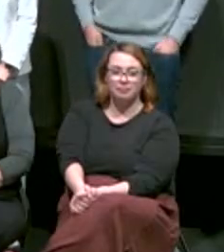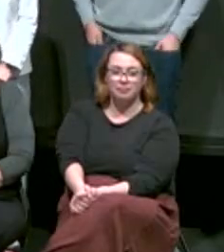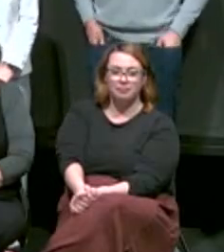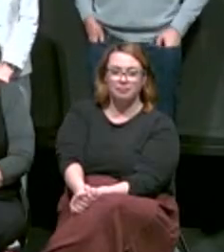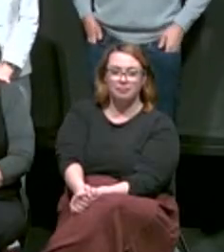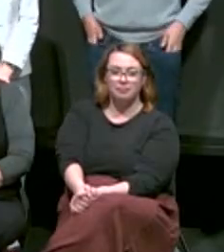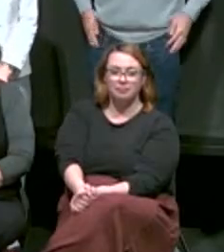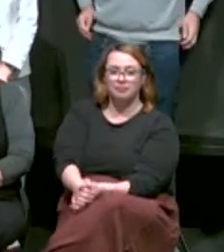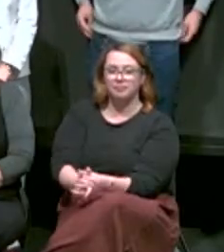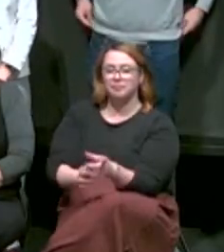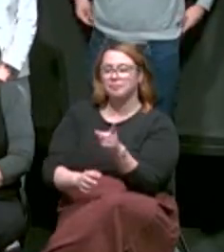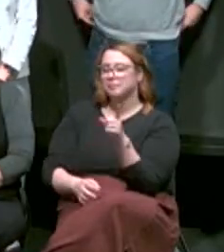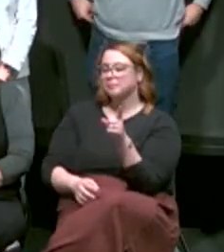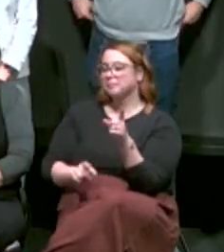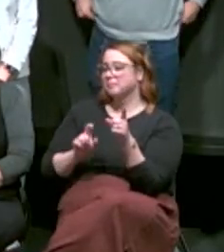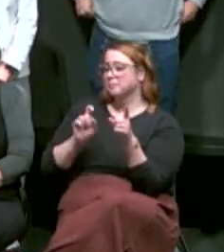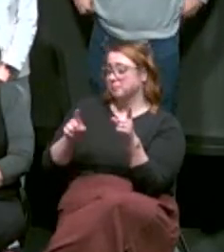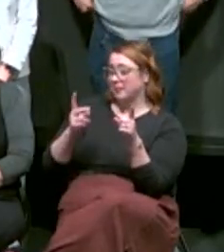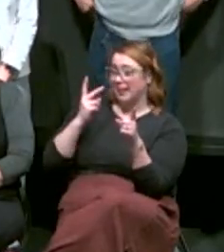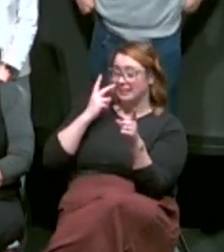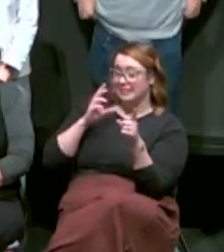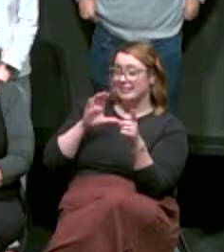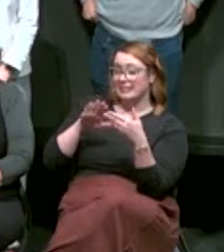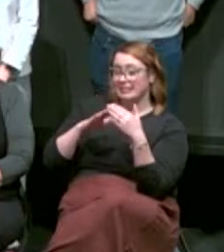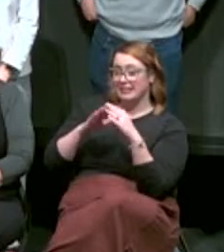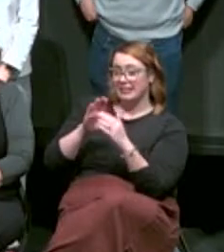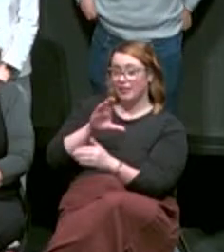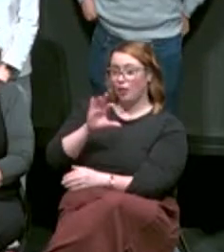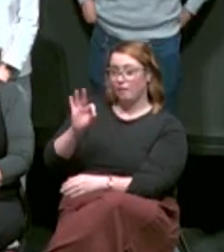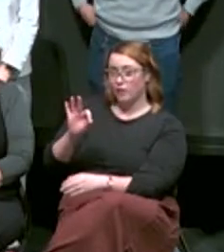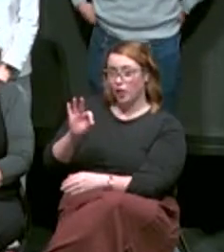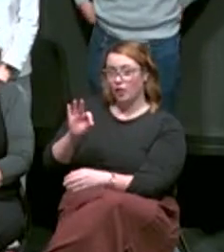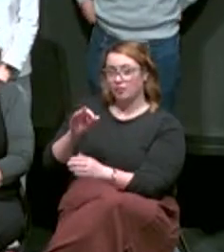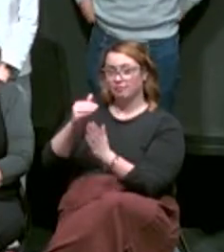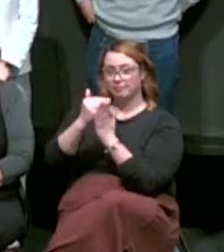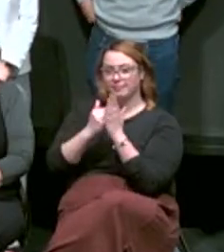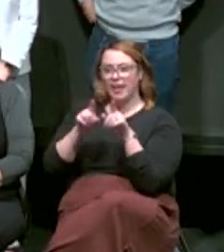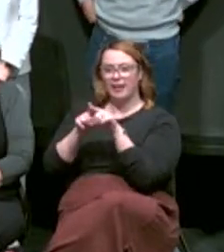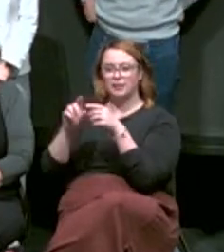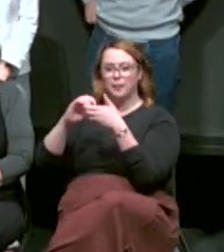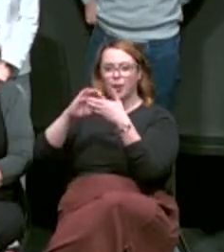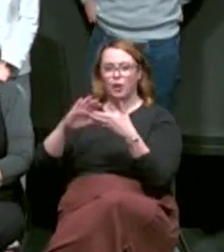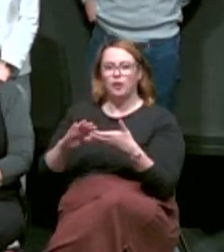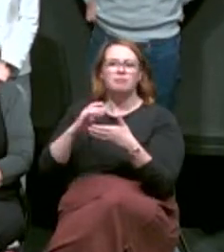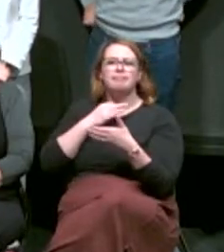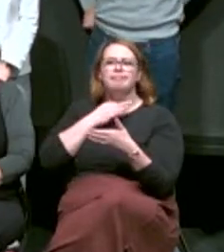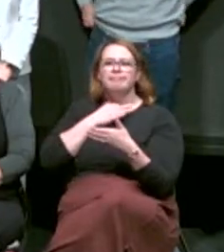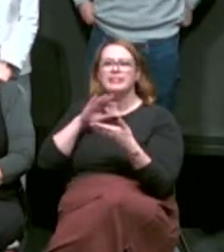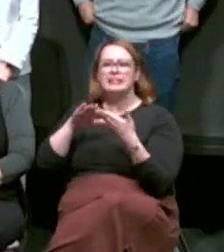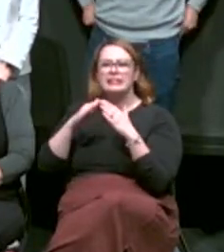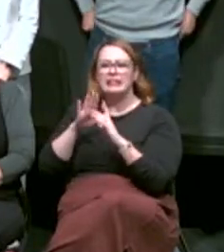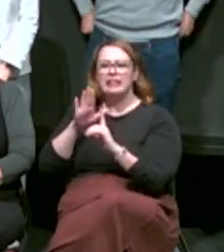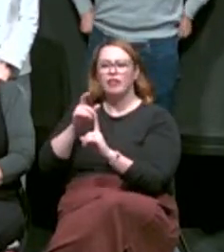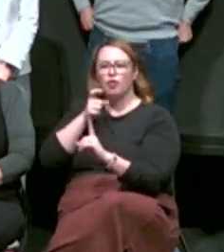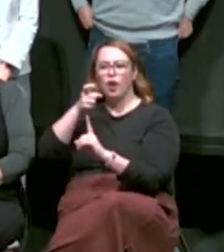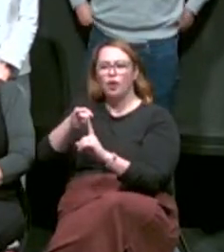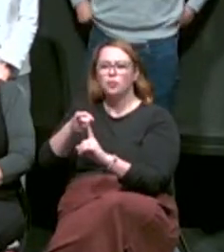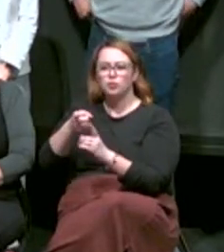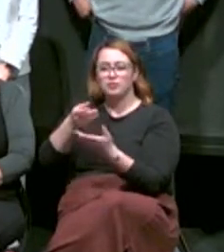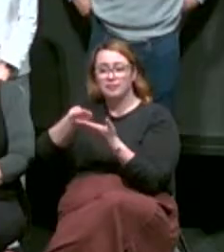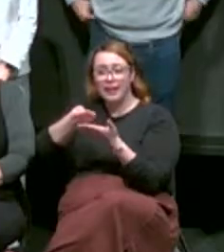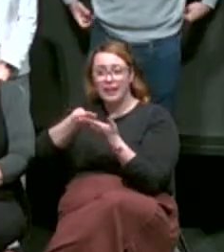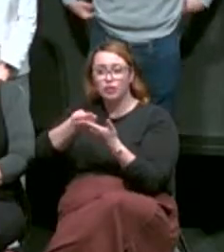soon. I saw that the city of Cuyahoga Falls was listed as a partner, and I'm wondering what the city's contribution has been financially or